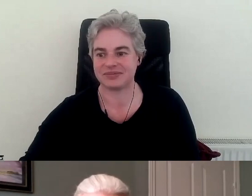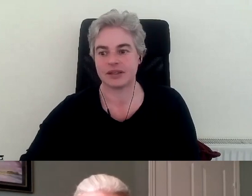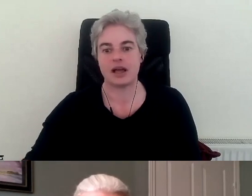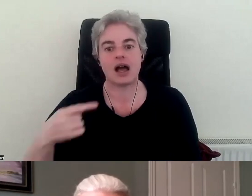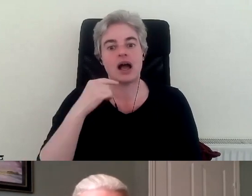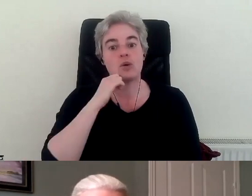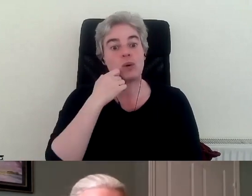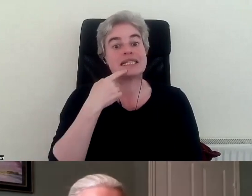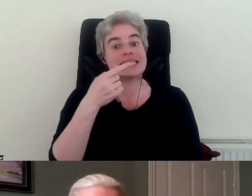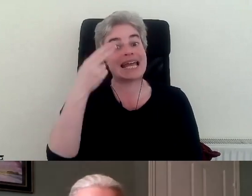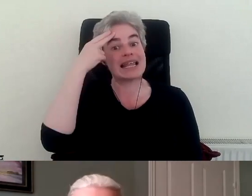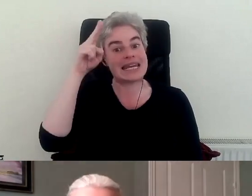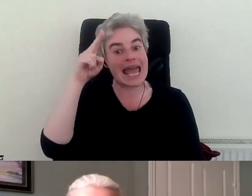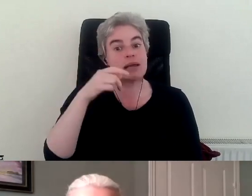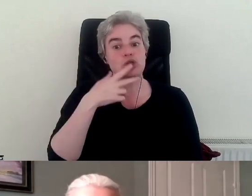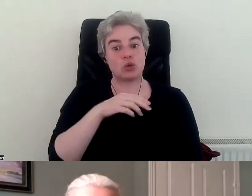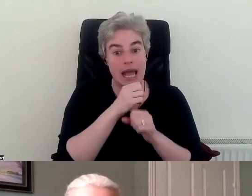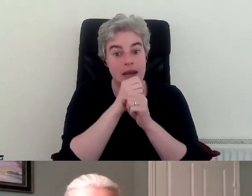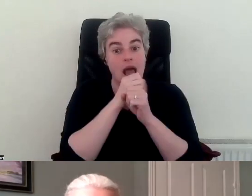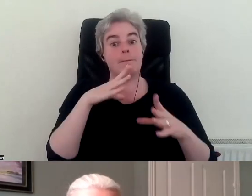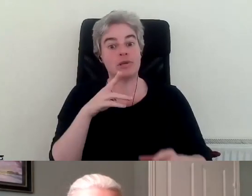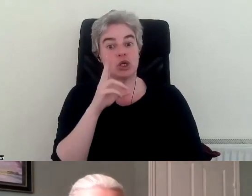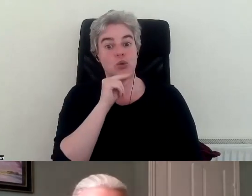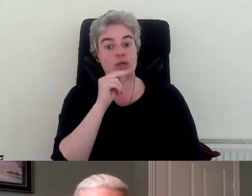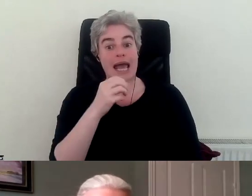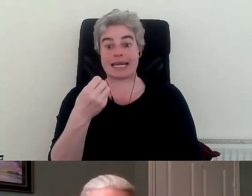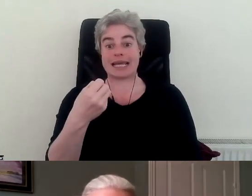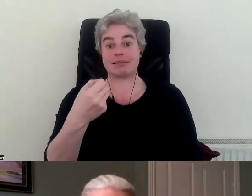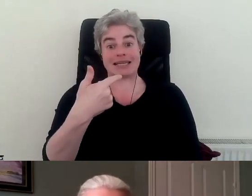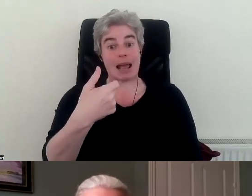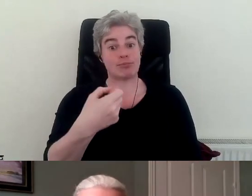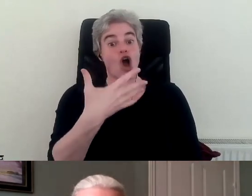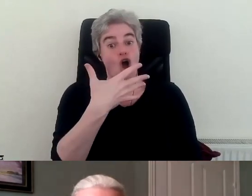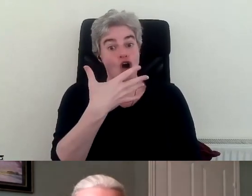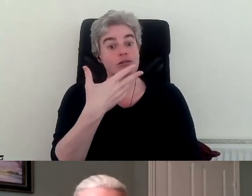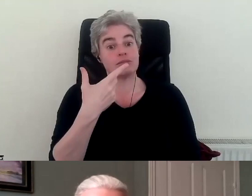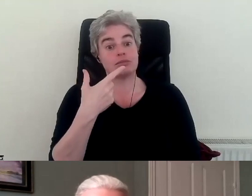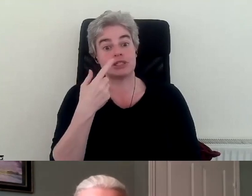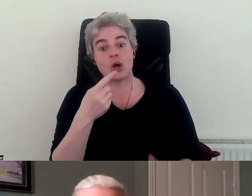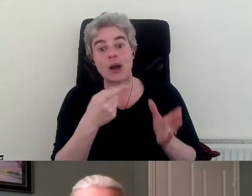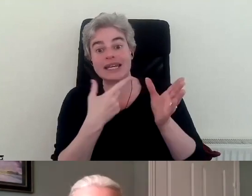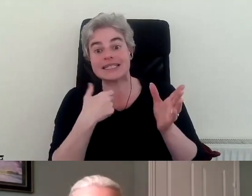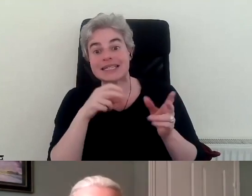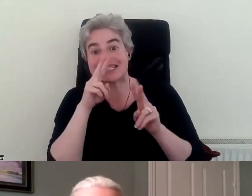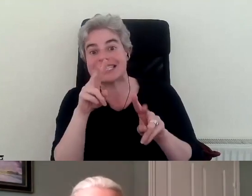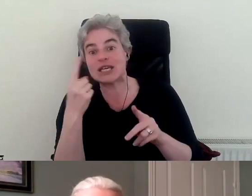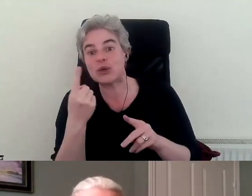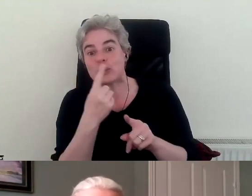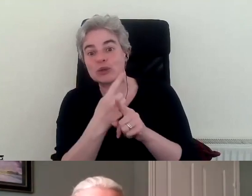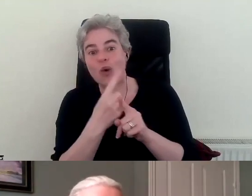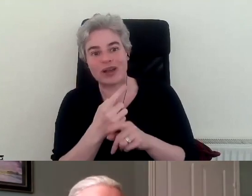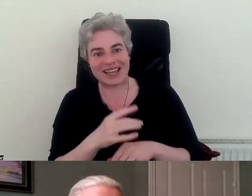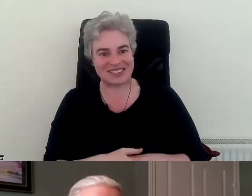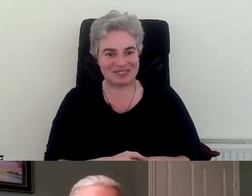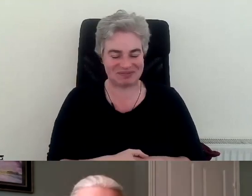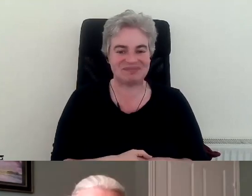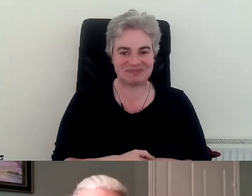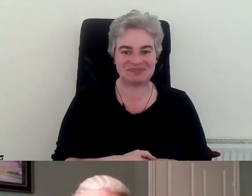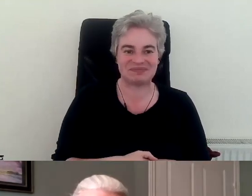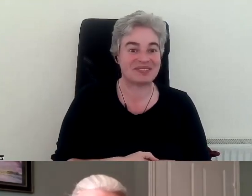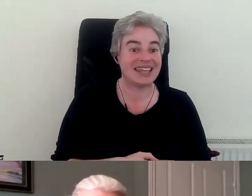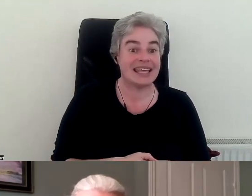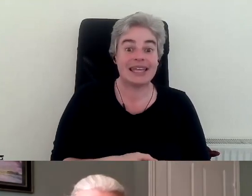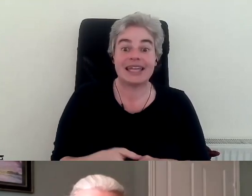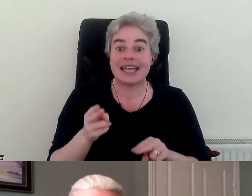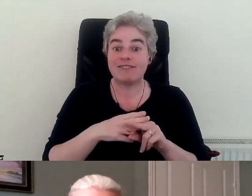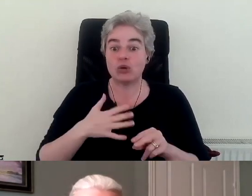you can unmute yourself and turn your camera on so that Anderson can see who he's talking to. But please, if you'd